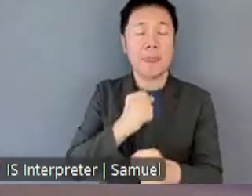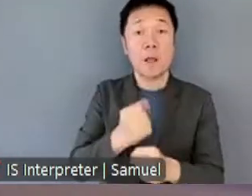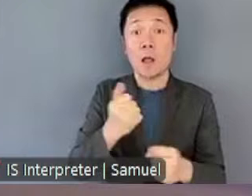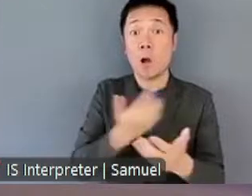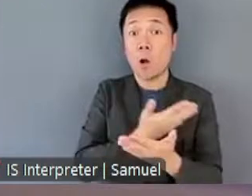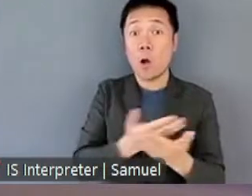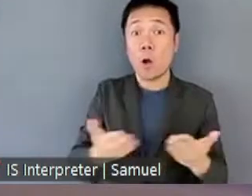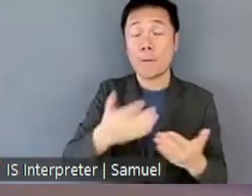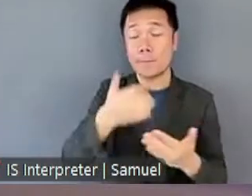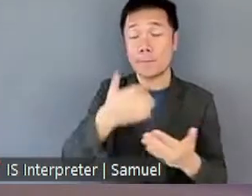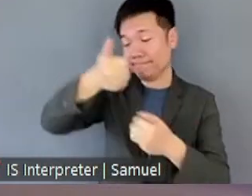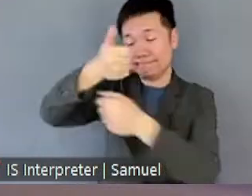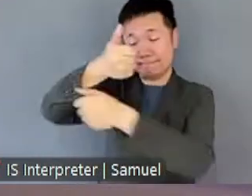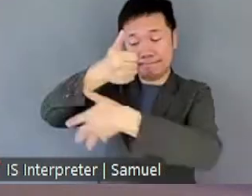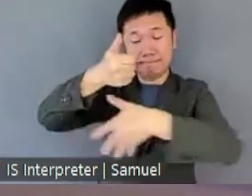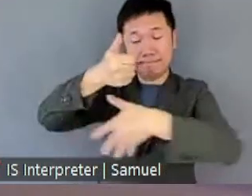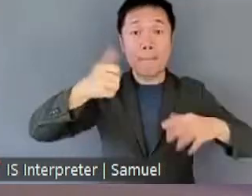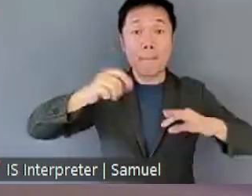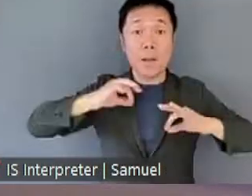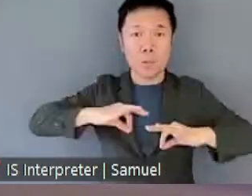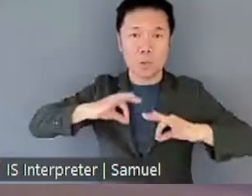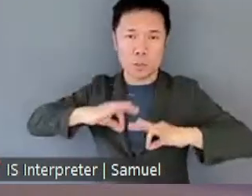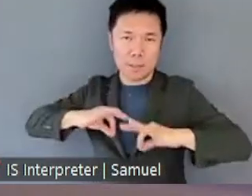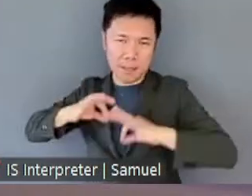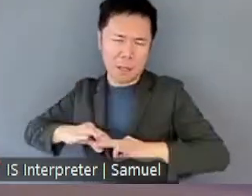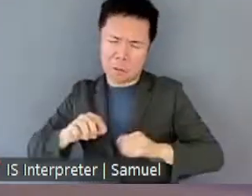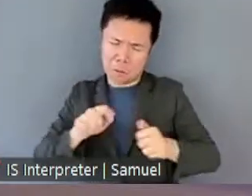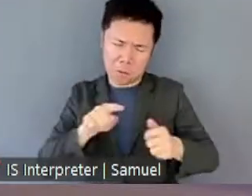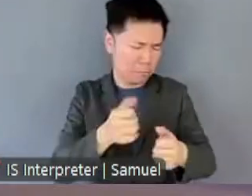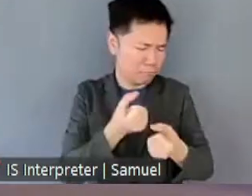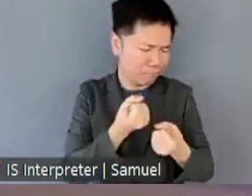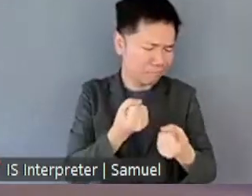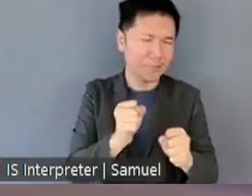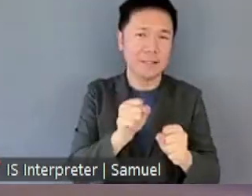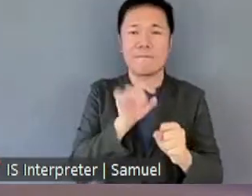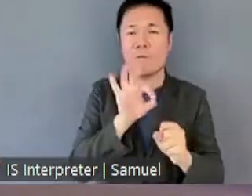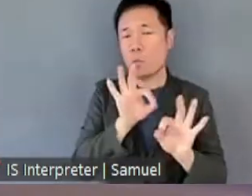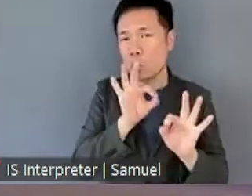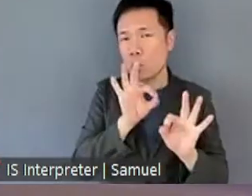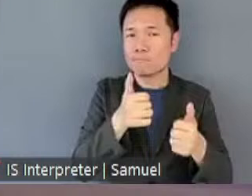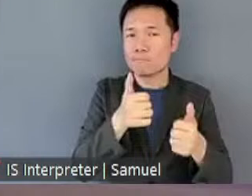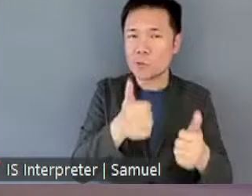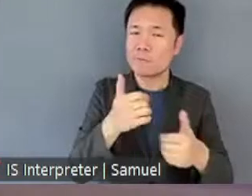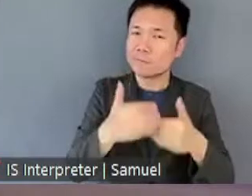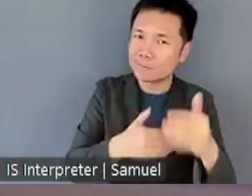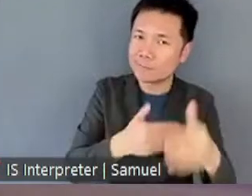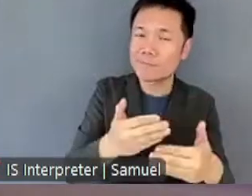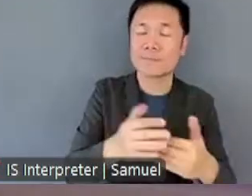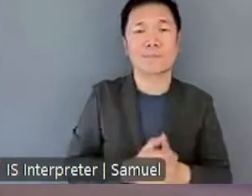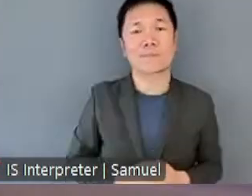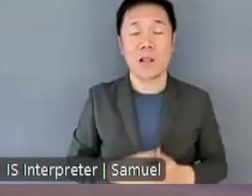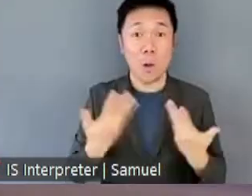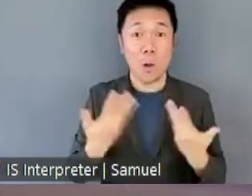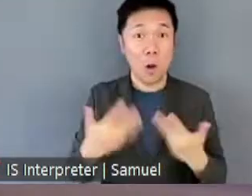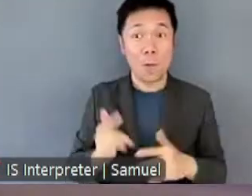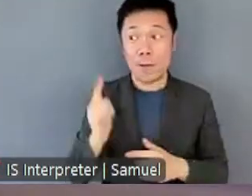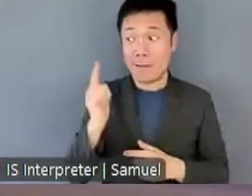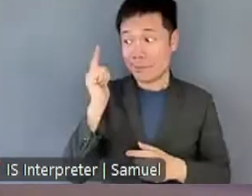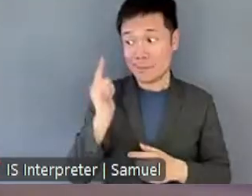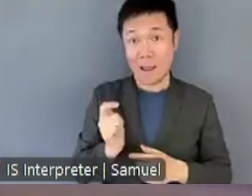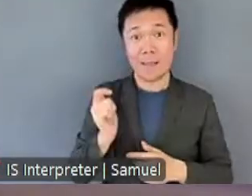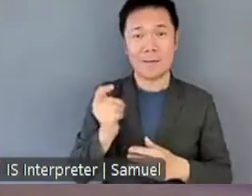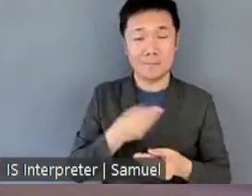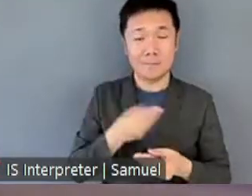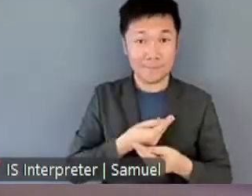agencies exchanging data through a secure and optimized enabled environment. The successful launch of our